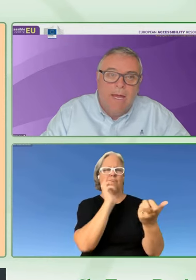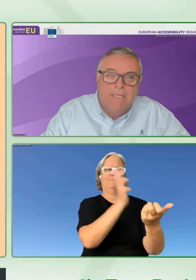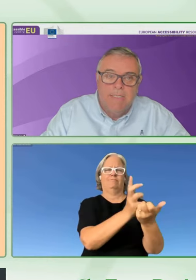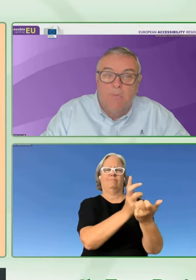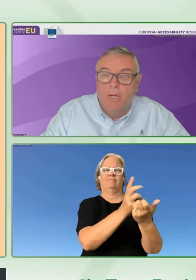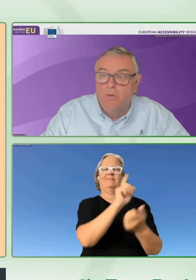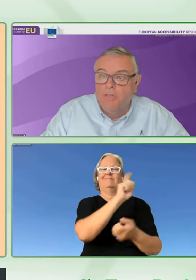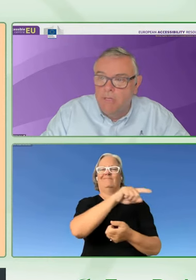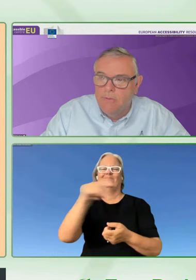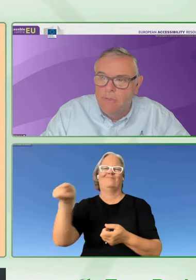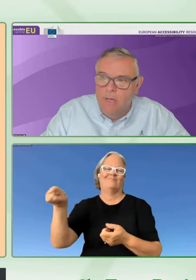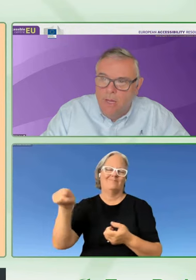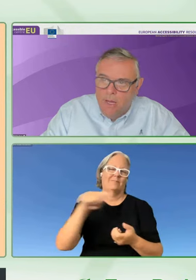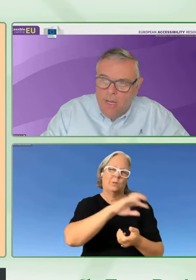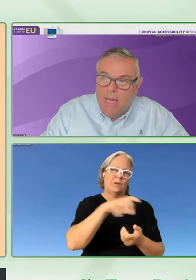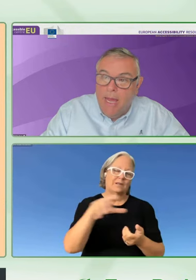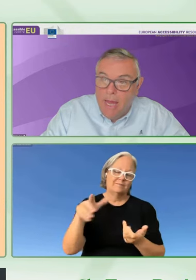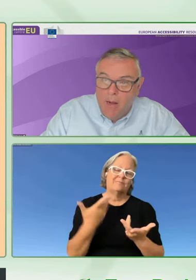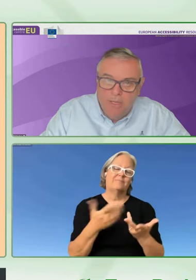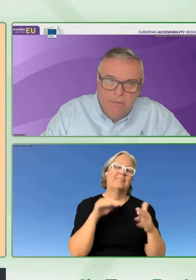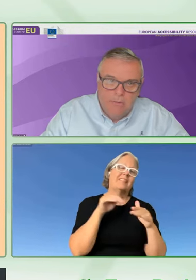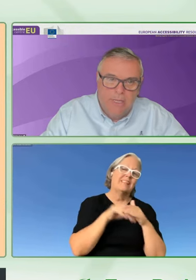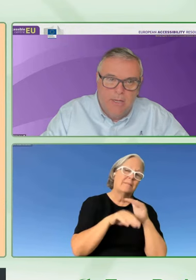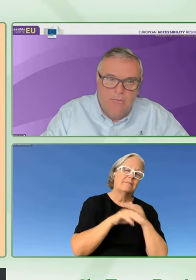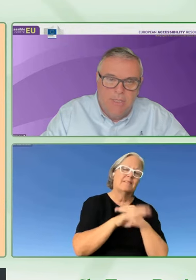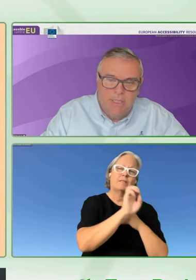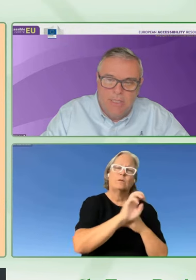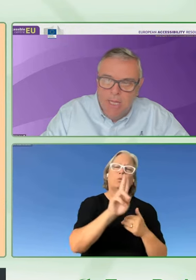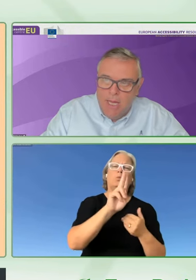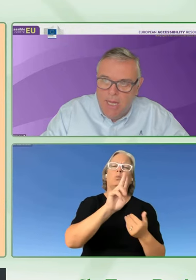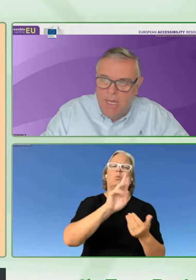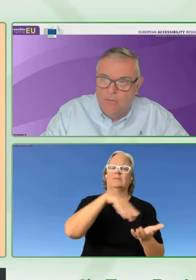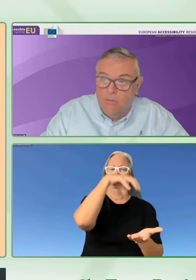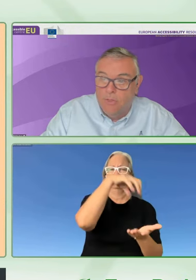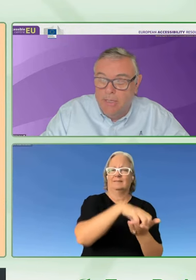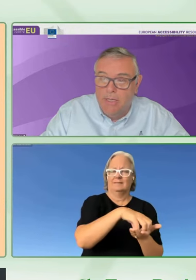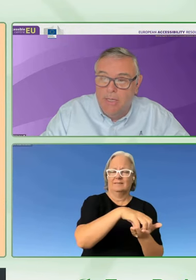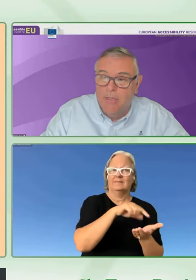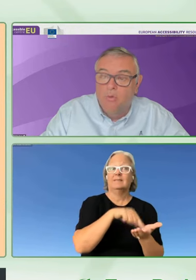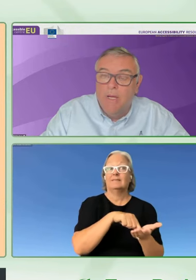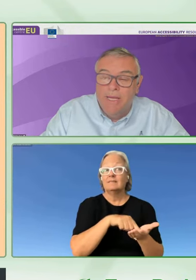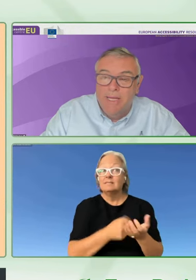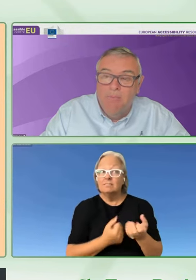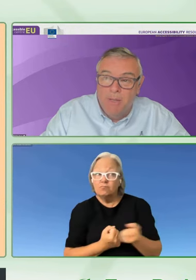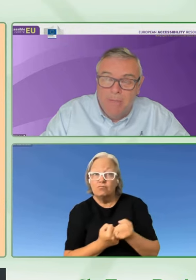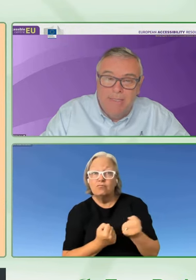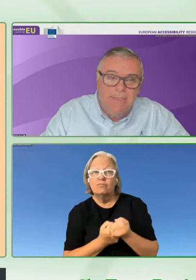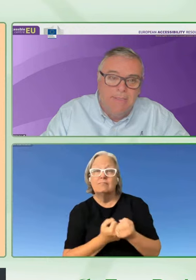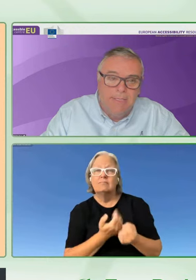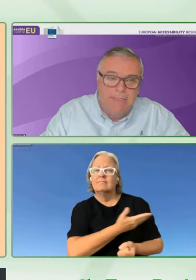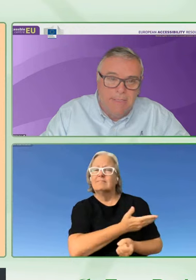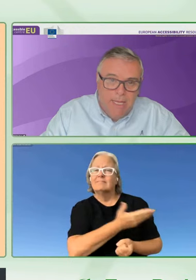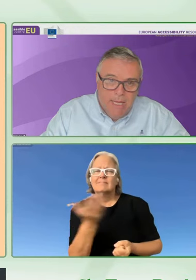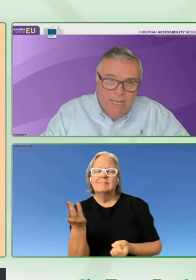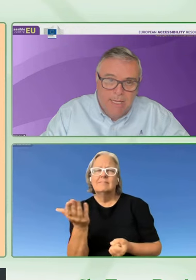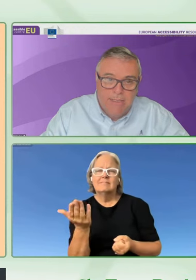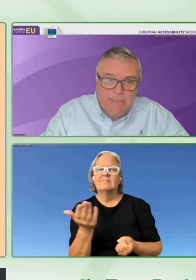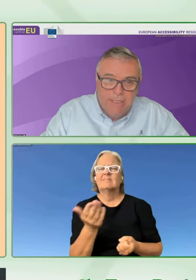the AccessibleEU Center help to the countries to implement